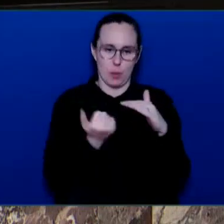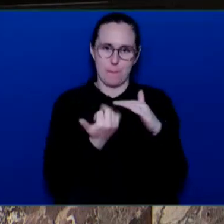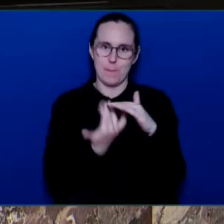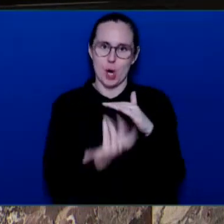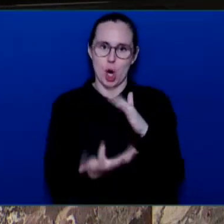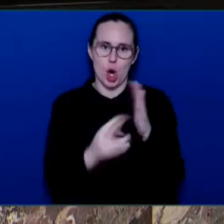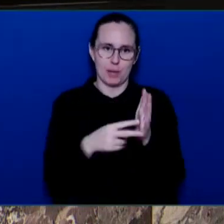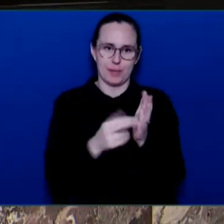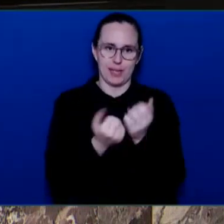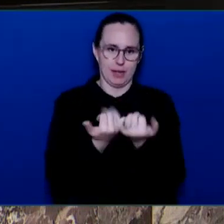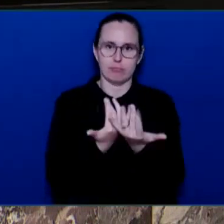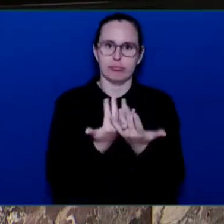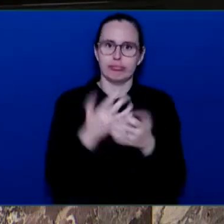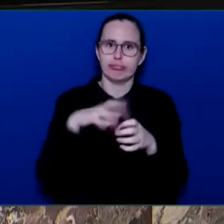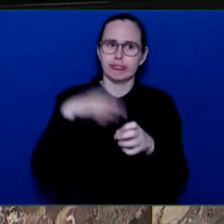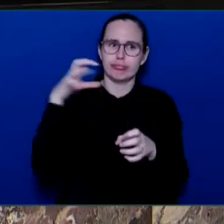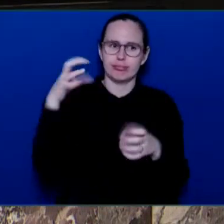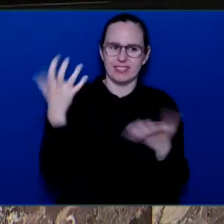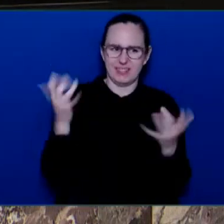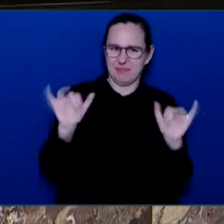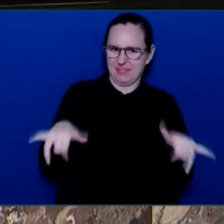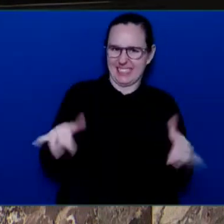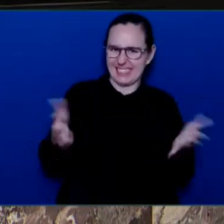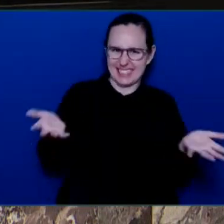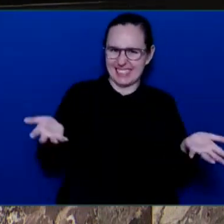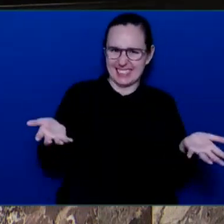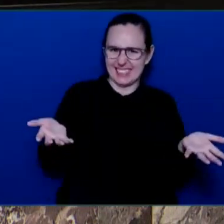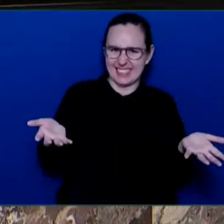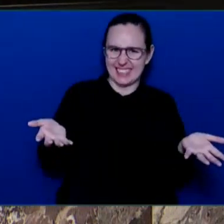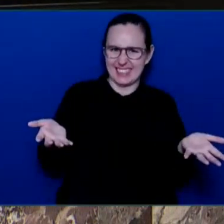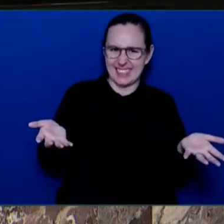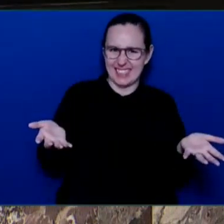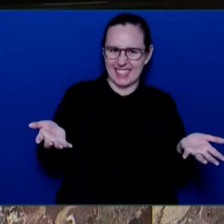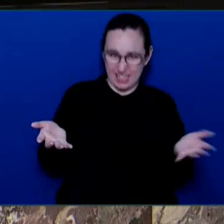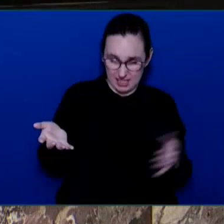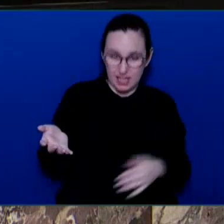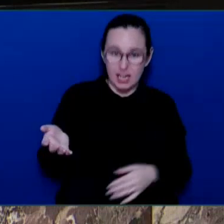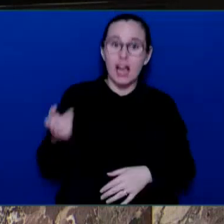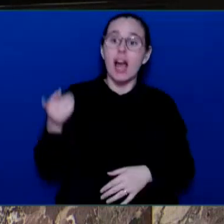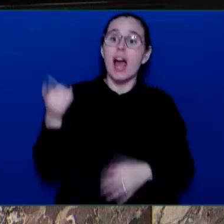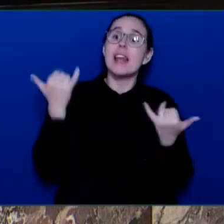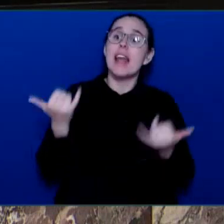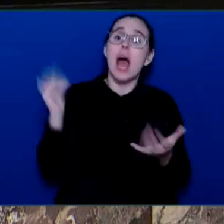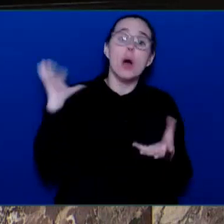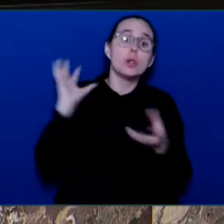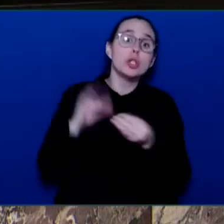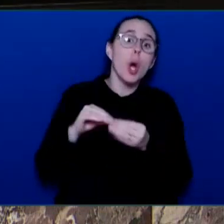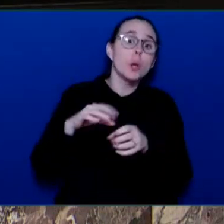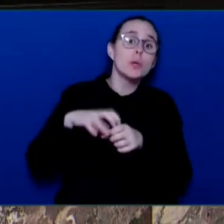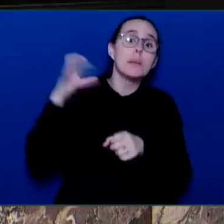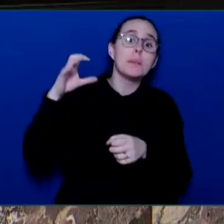total emissions in British Columbia went down by 2.4 megatons. Under their watch, emissions went down.